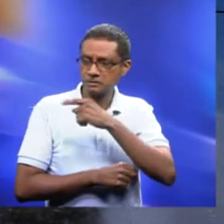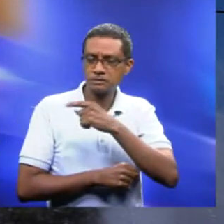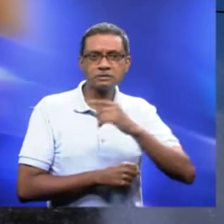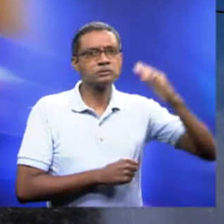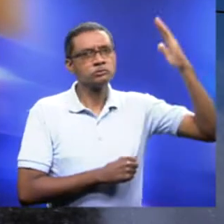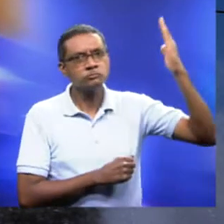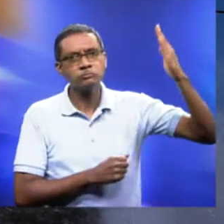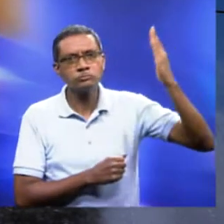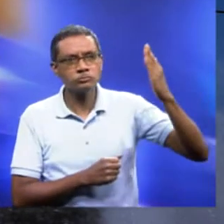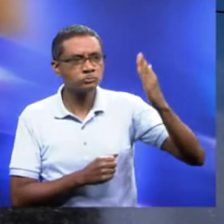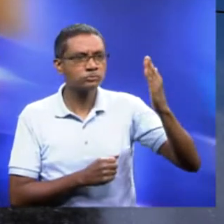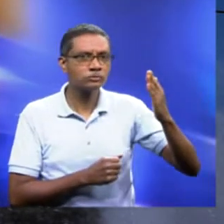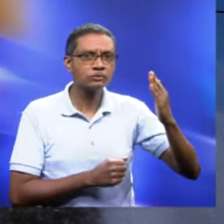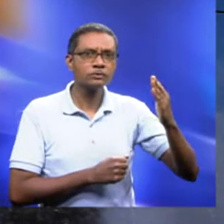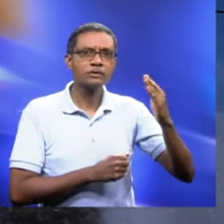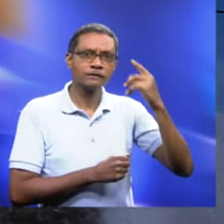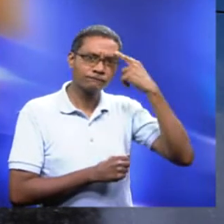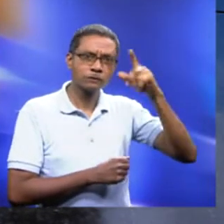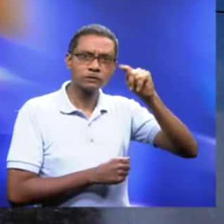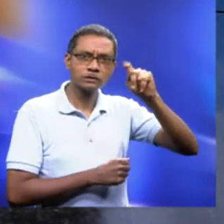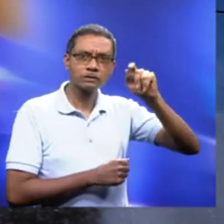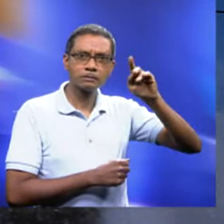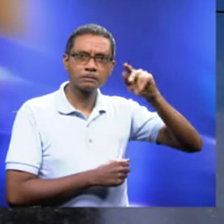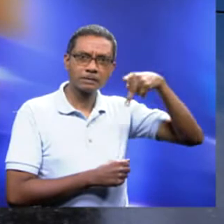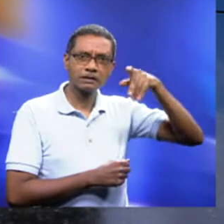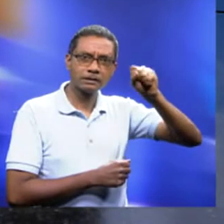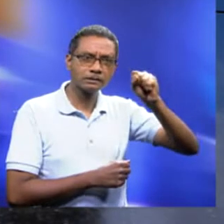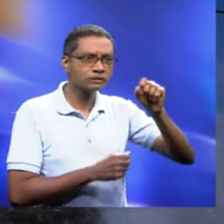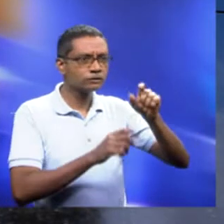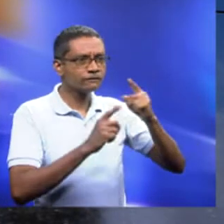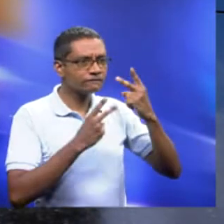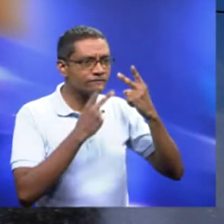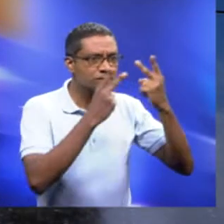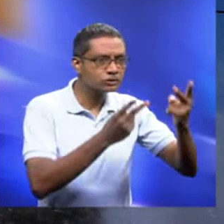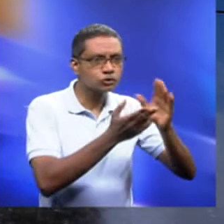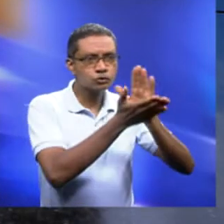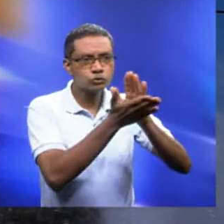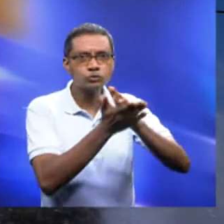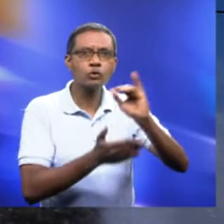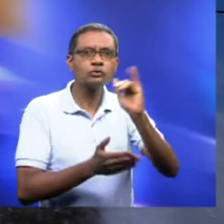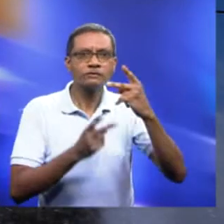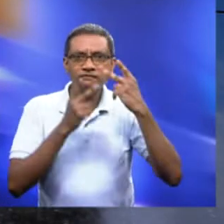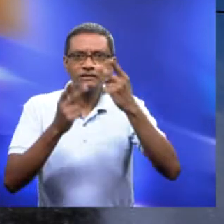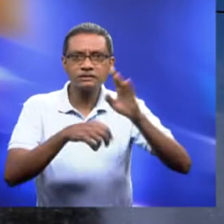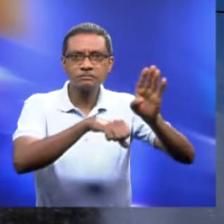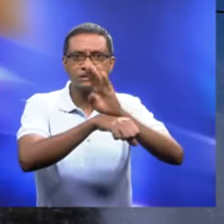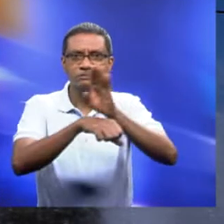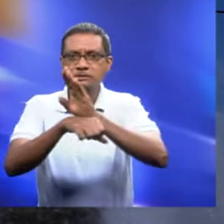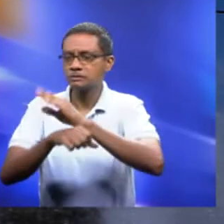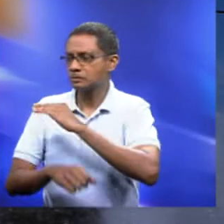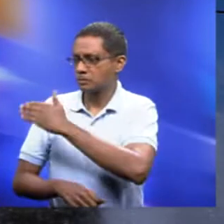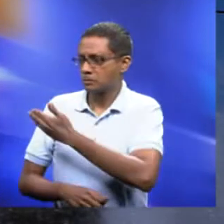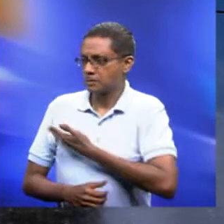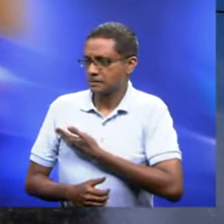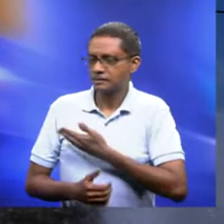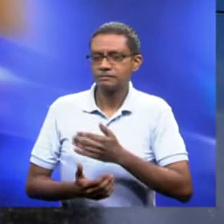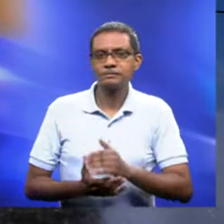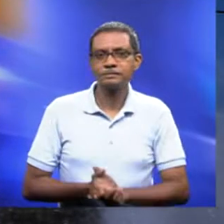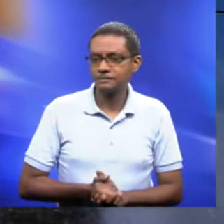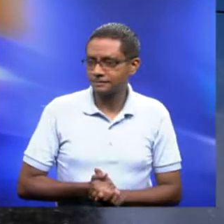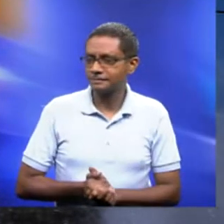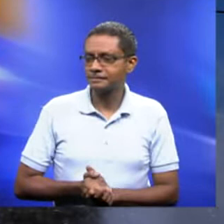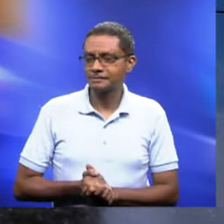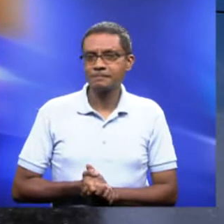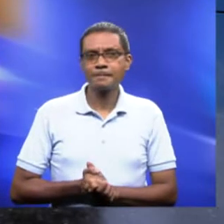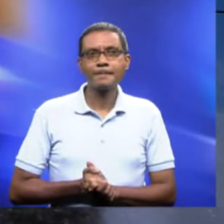TTPS at schools and within the business community. Welcome, Inspector Hernandez. I'll call you Daniel this evening. Yes,